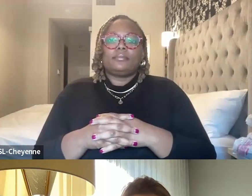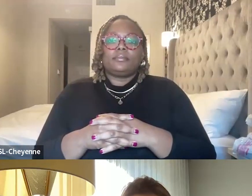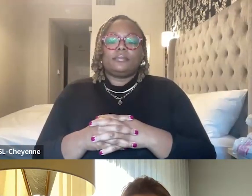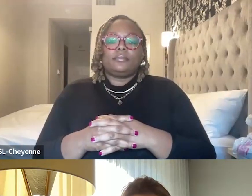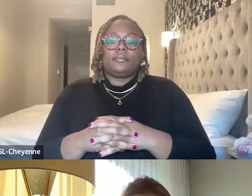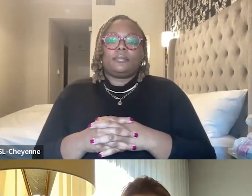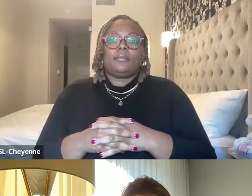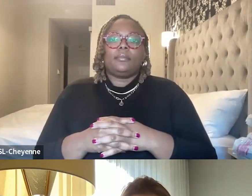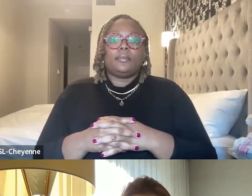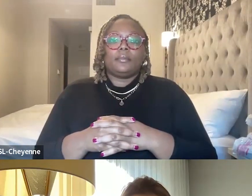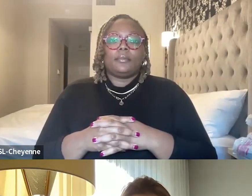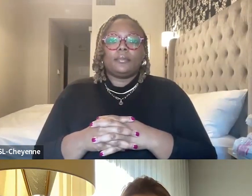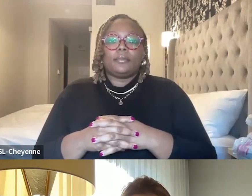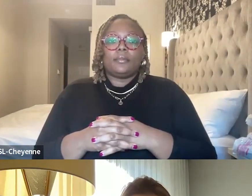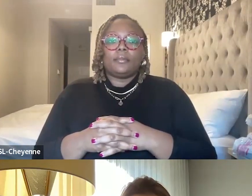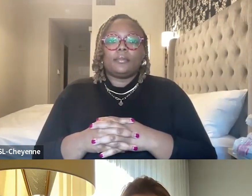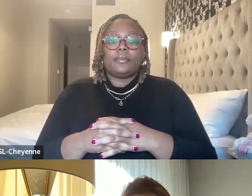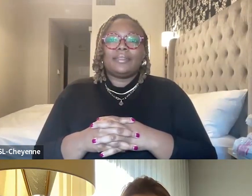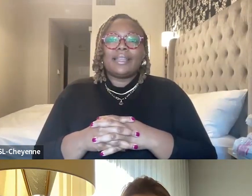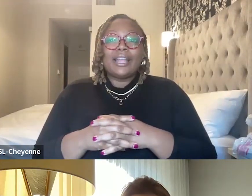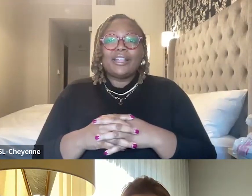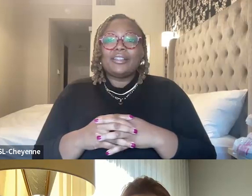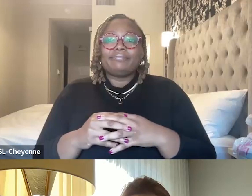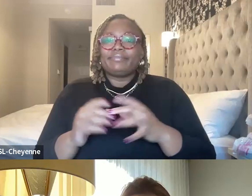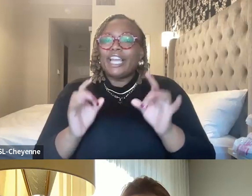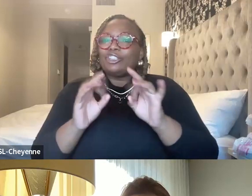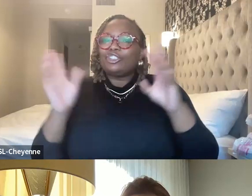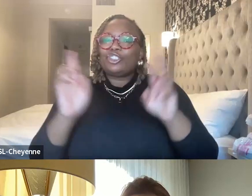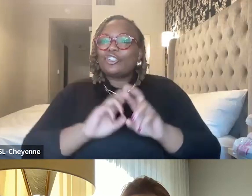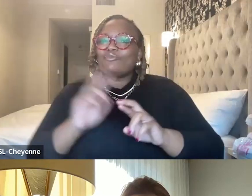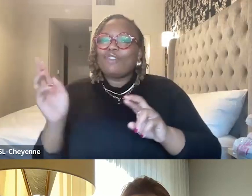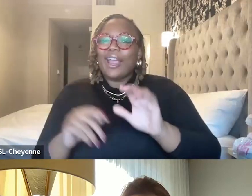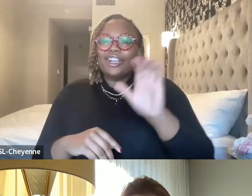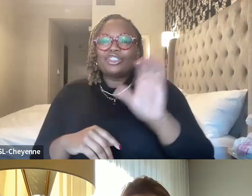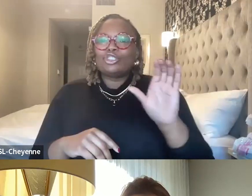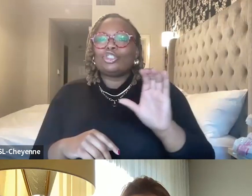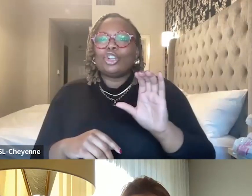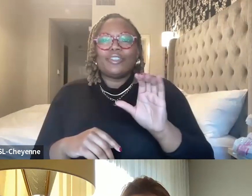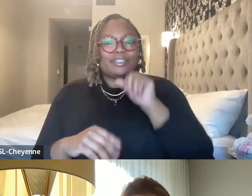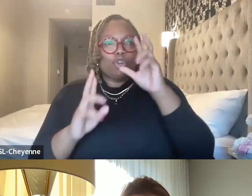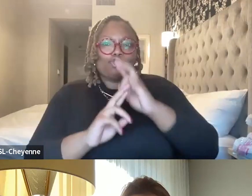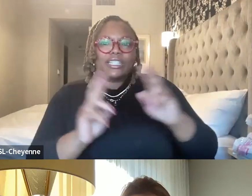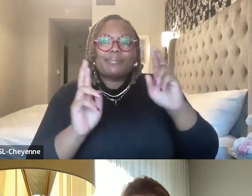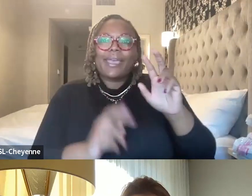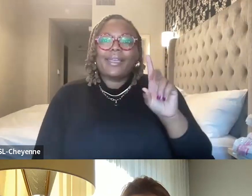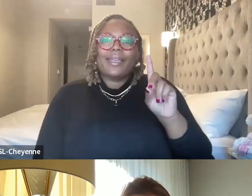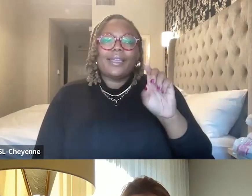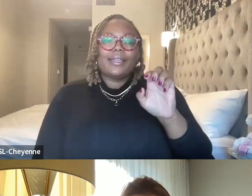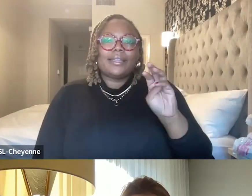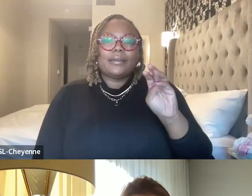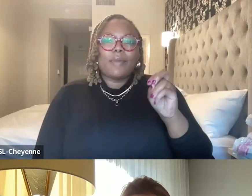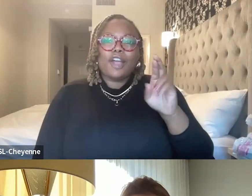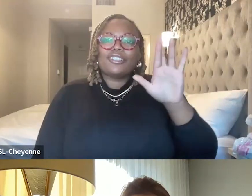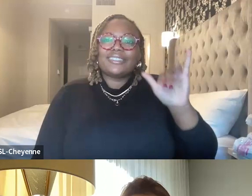the extreme right and the movements that push back democracy. And I think it's really clear